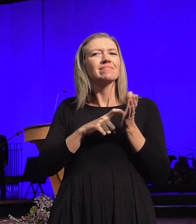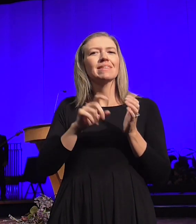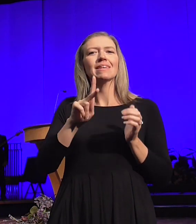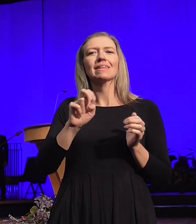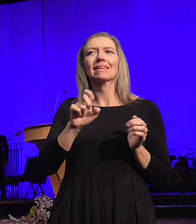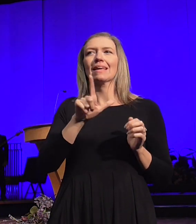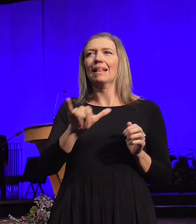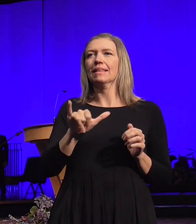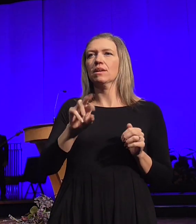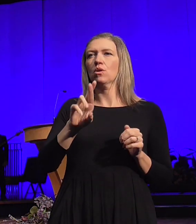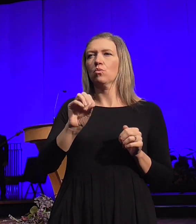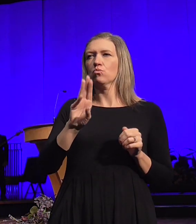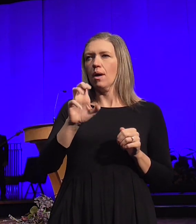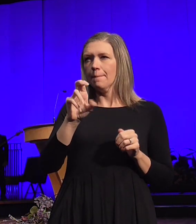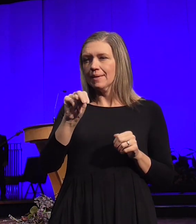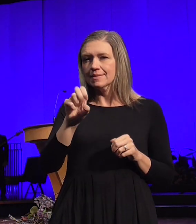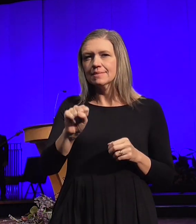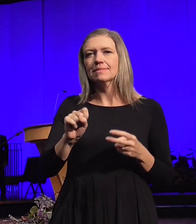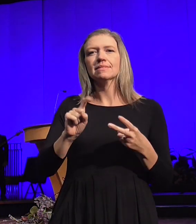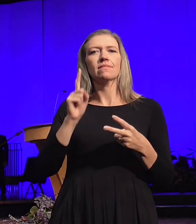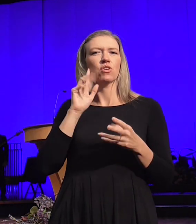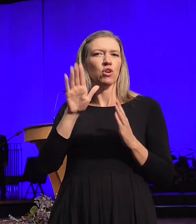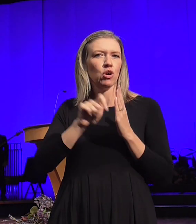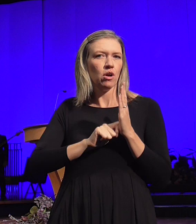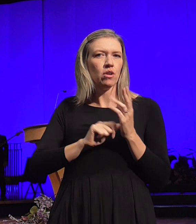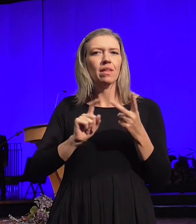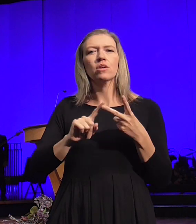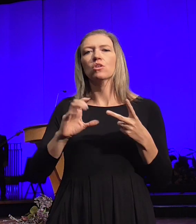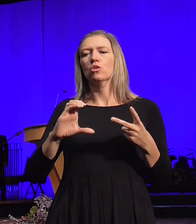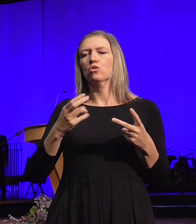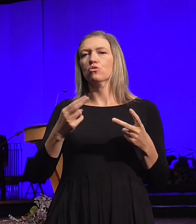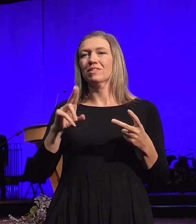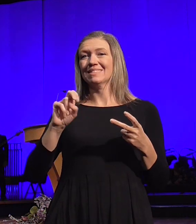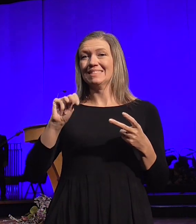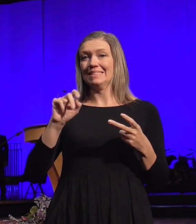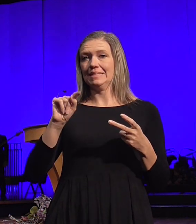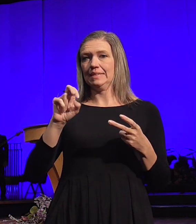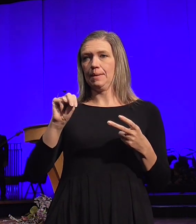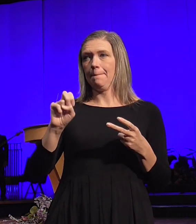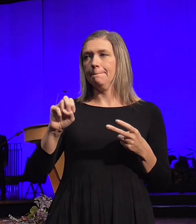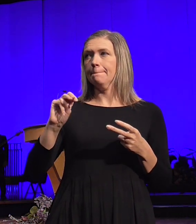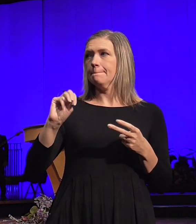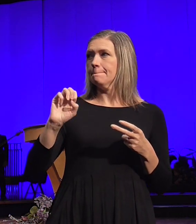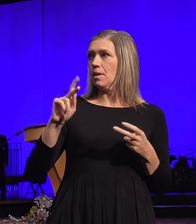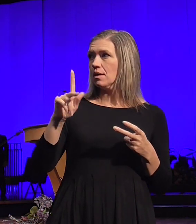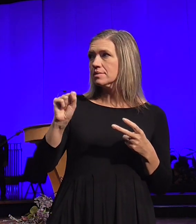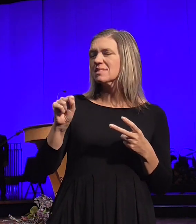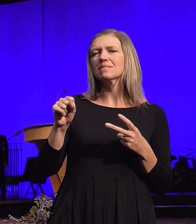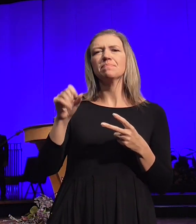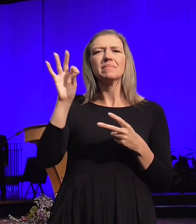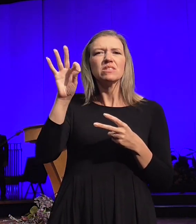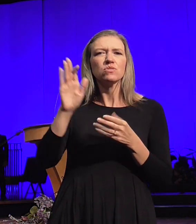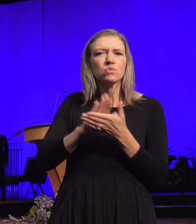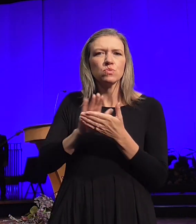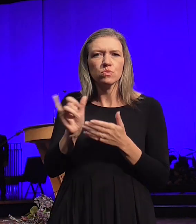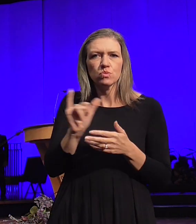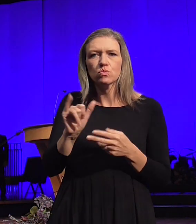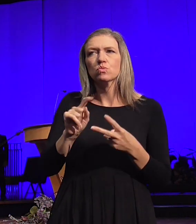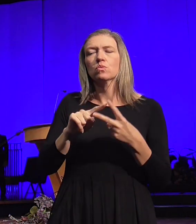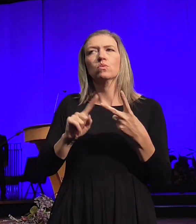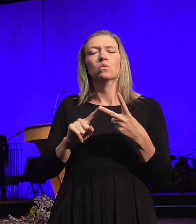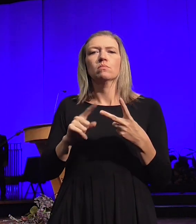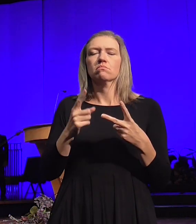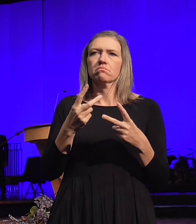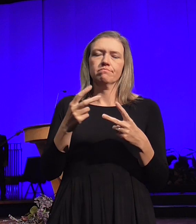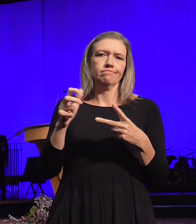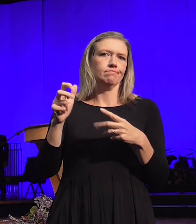Robbins, for her article, and Christine Monks, who's in ministerial school as well, who just has written a completely genuine and powerful